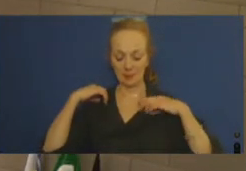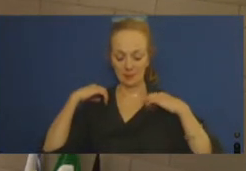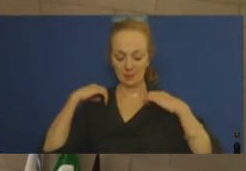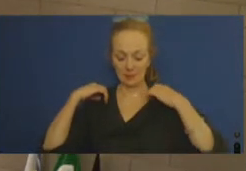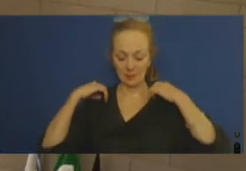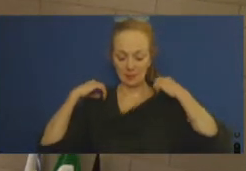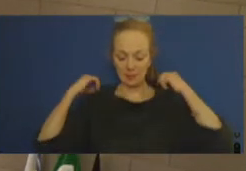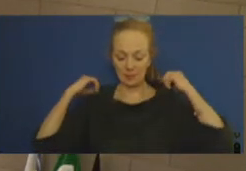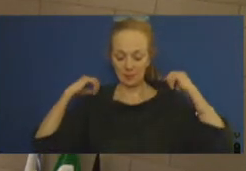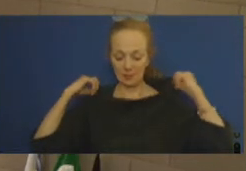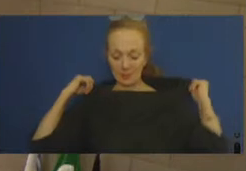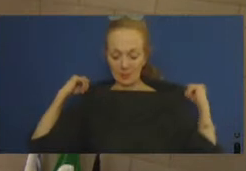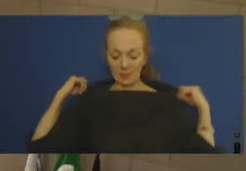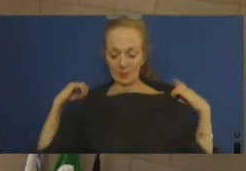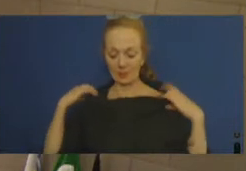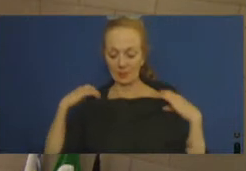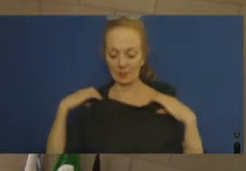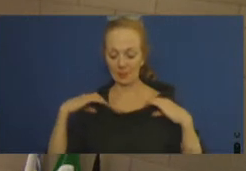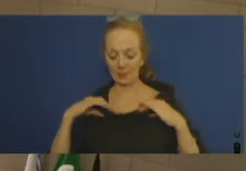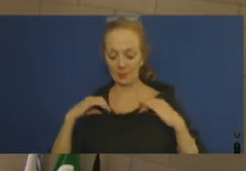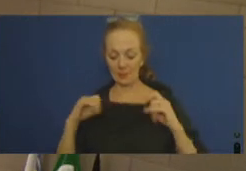Okay.